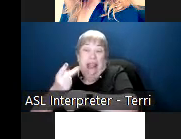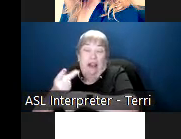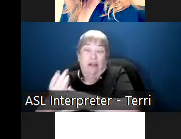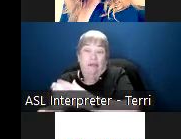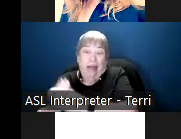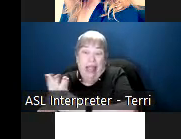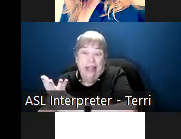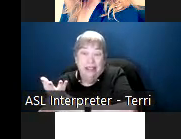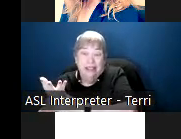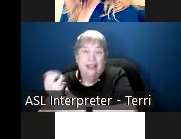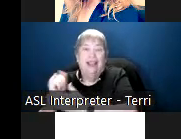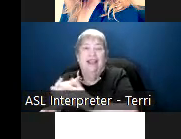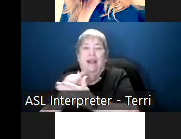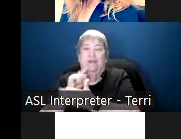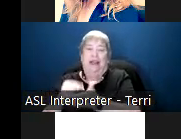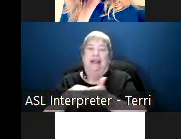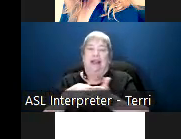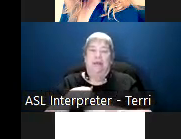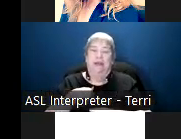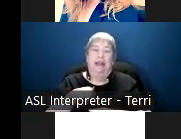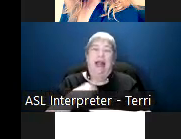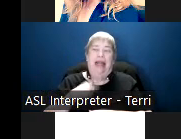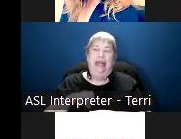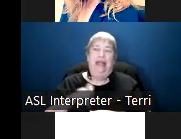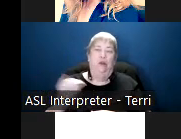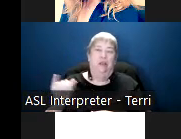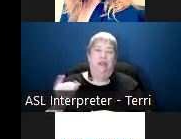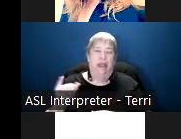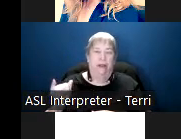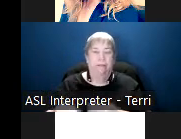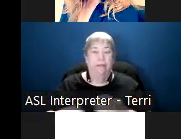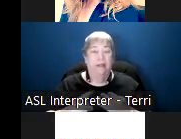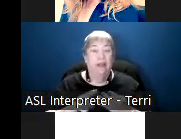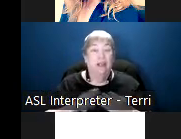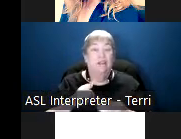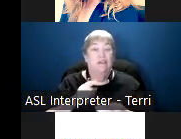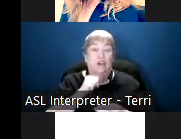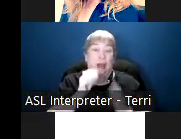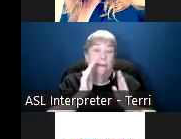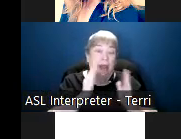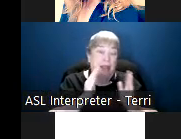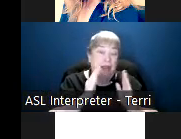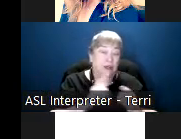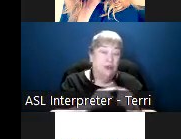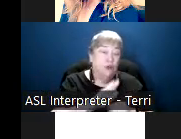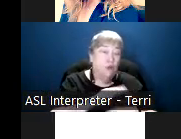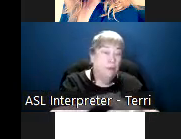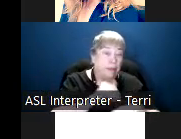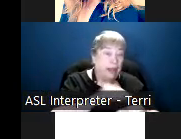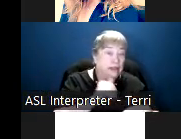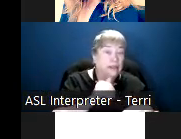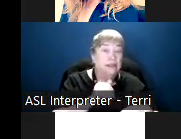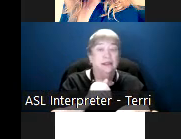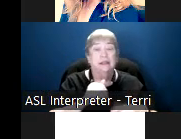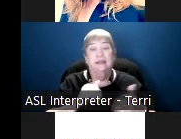paying attention to your cats or your pets, or you don't feel like you're spending enough time with your family, that absolutely can be an indicator.